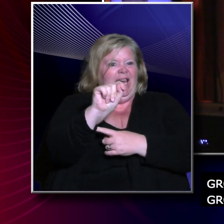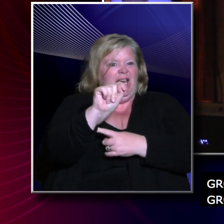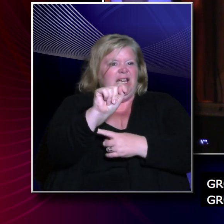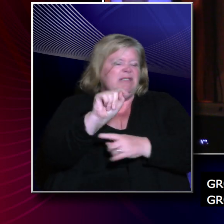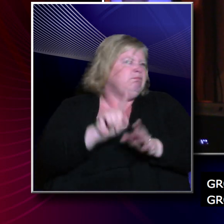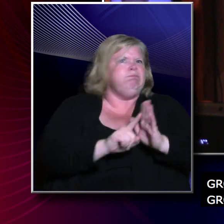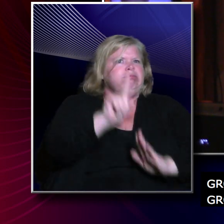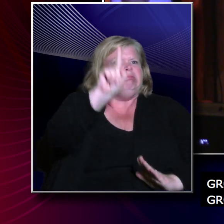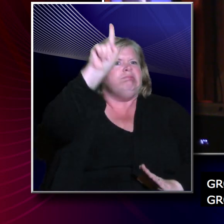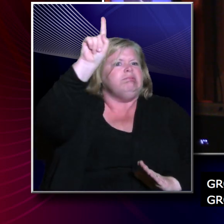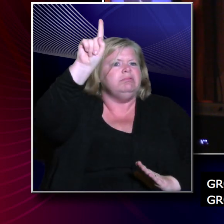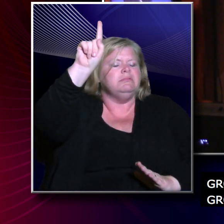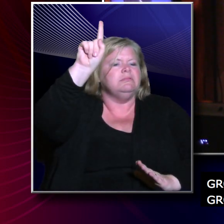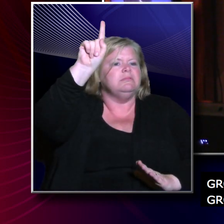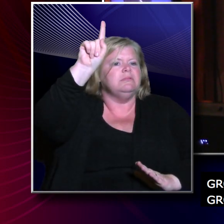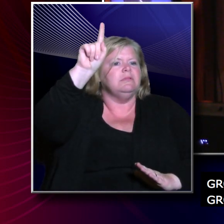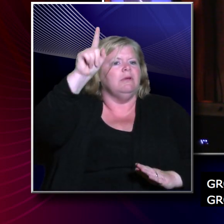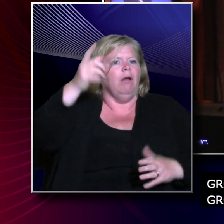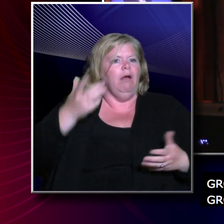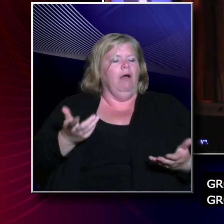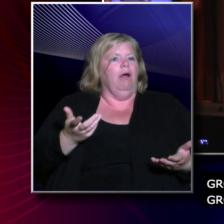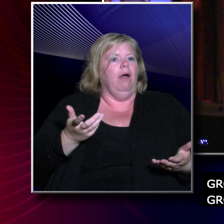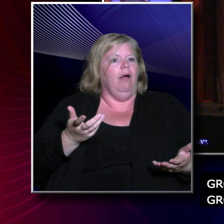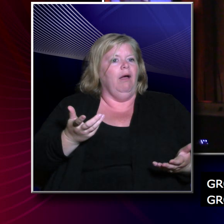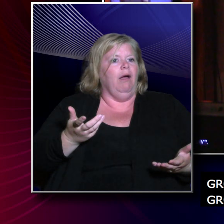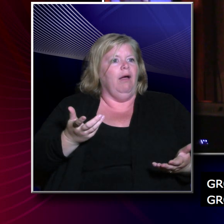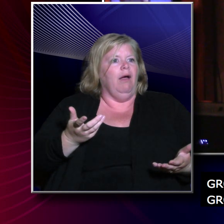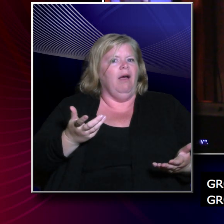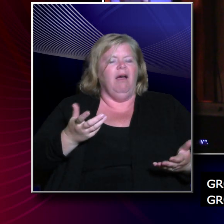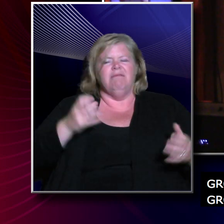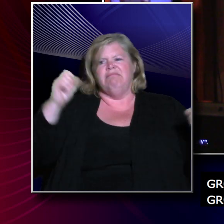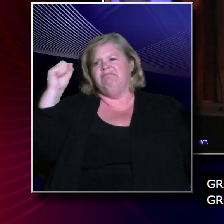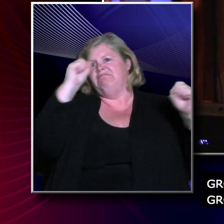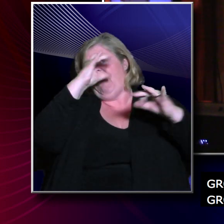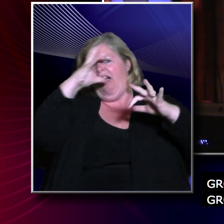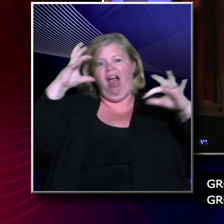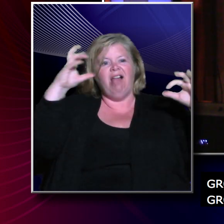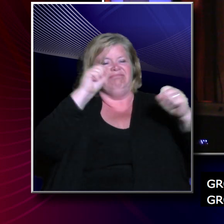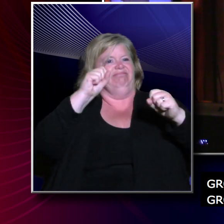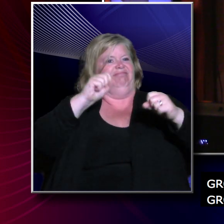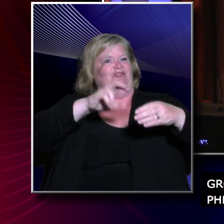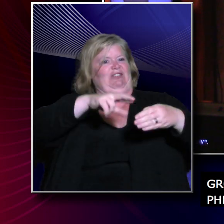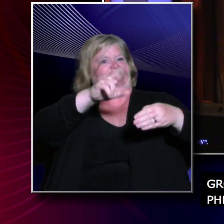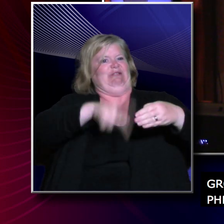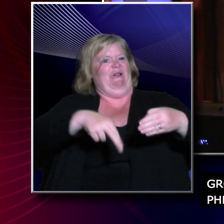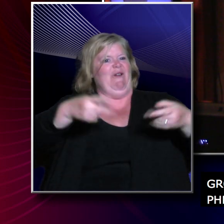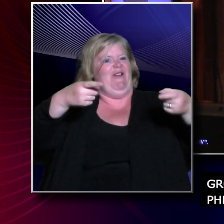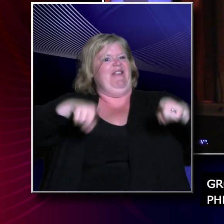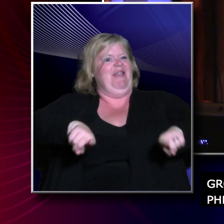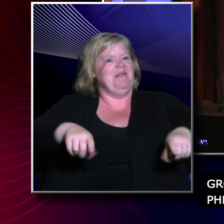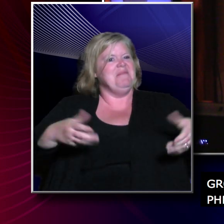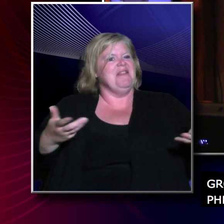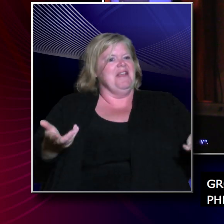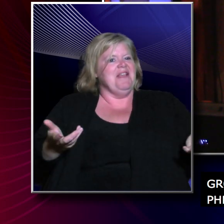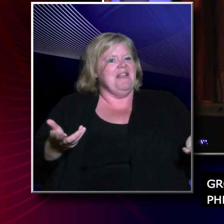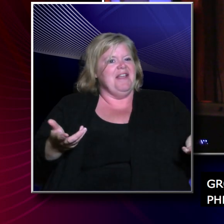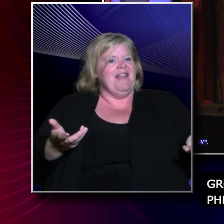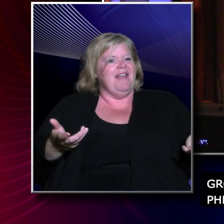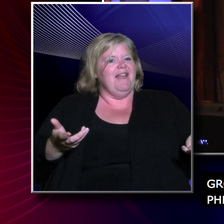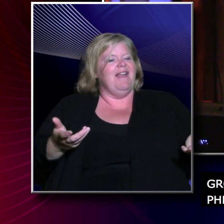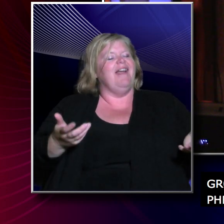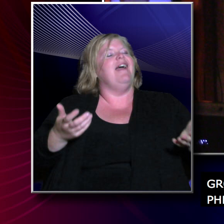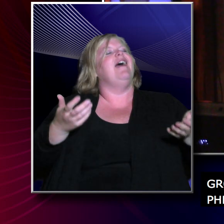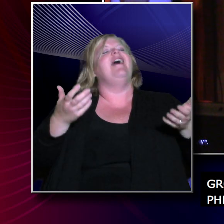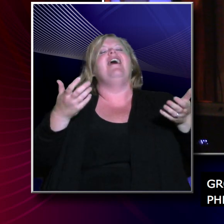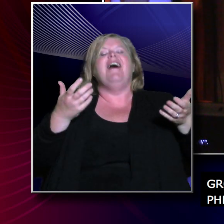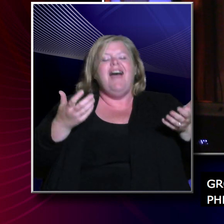the air. A miracle, a phenomenal result. So that brings the question,